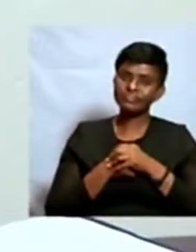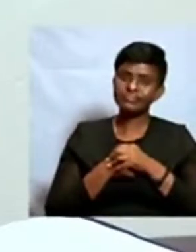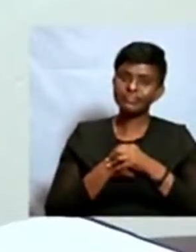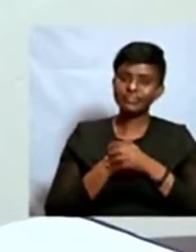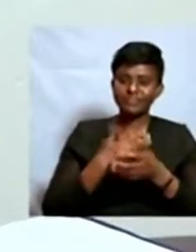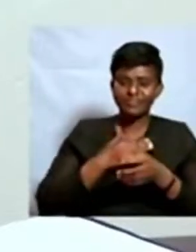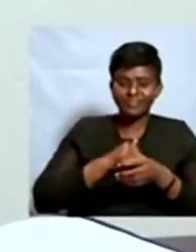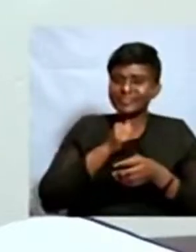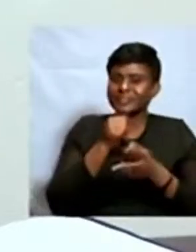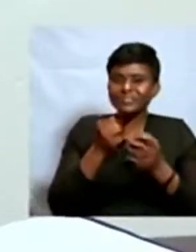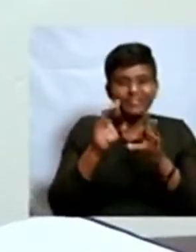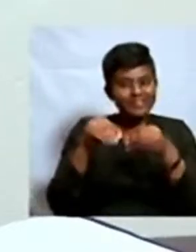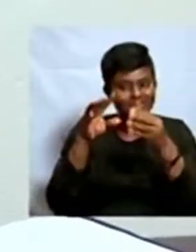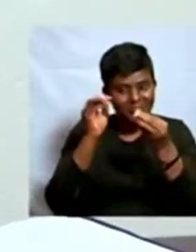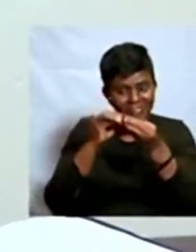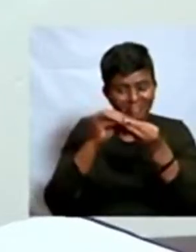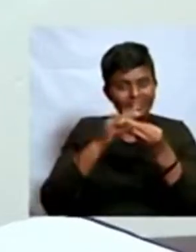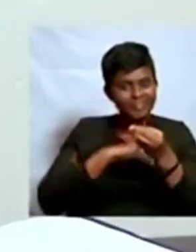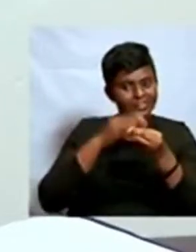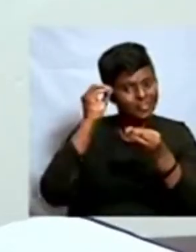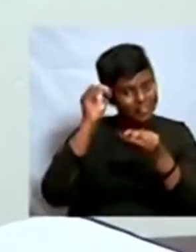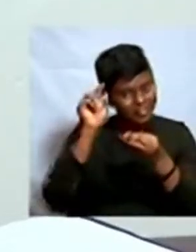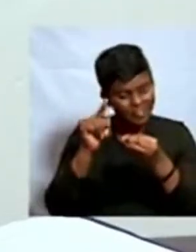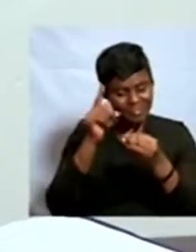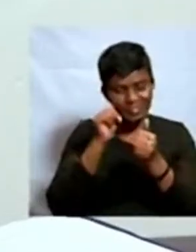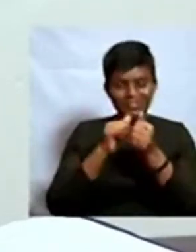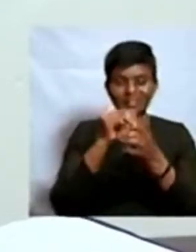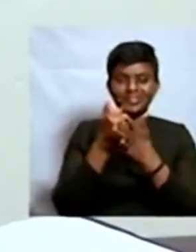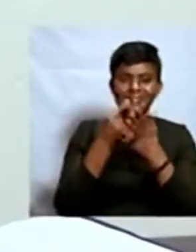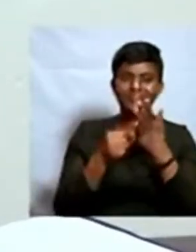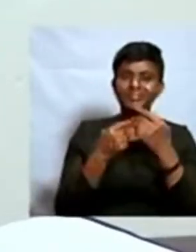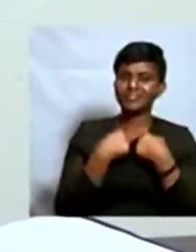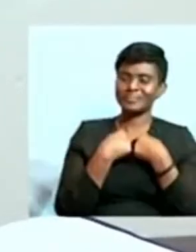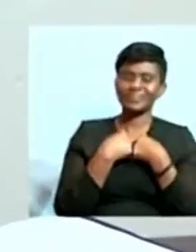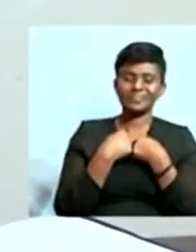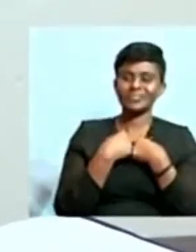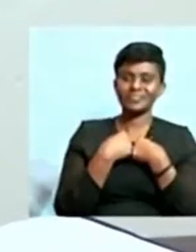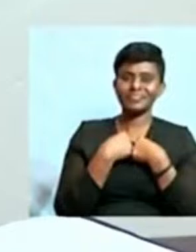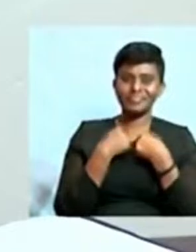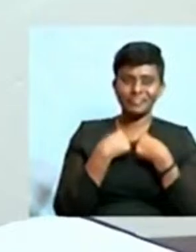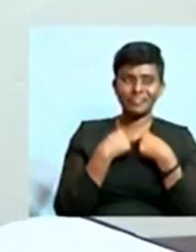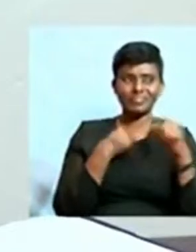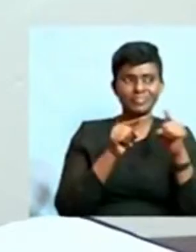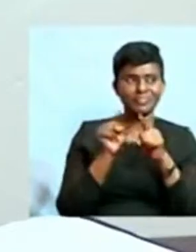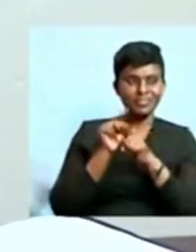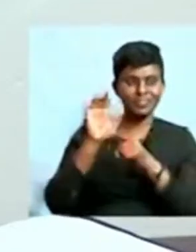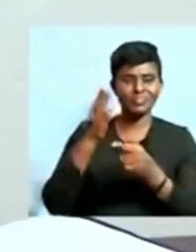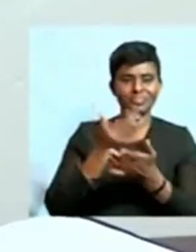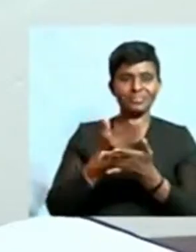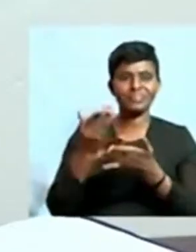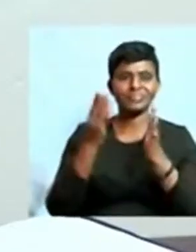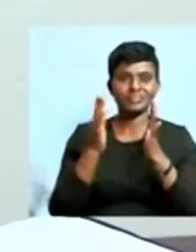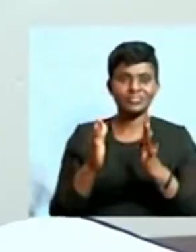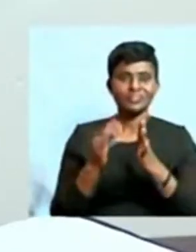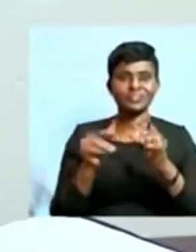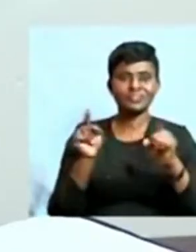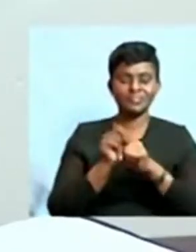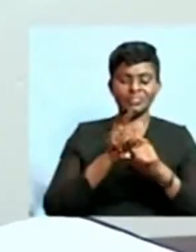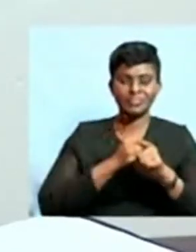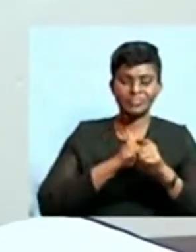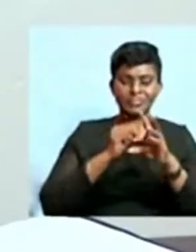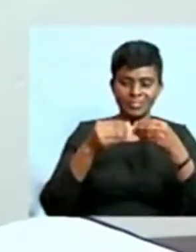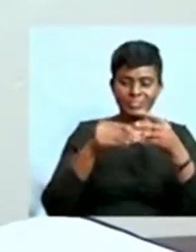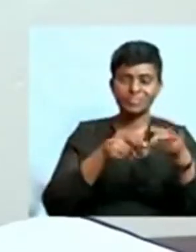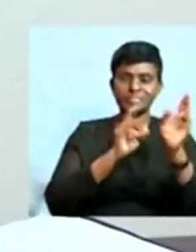I don't want to give my opinions on that because I'm also their customer, and I do give